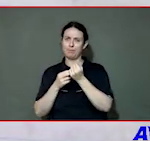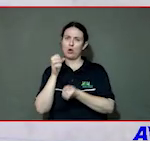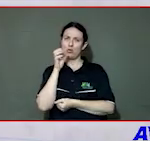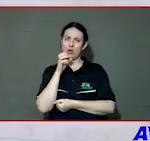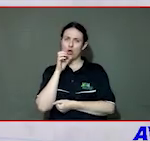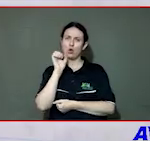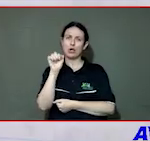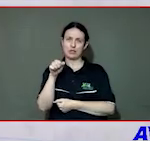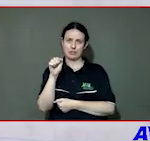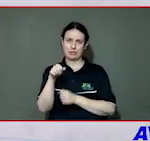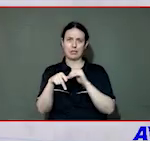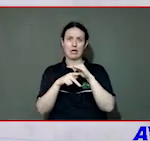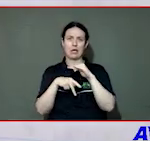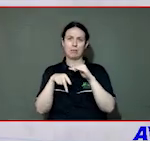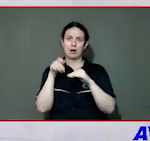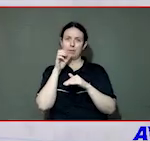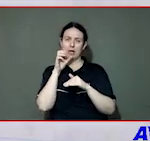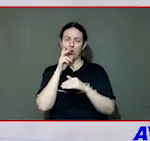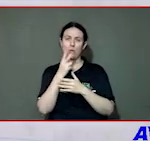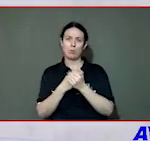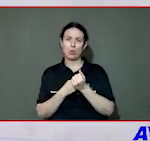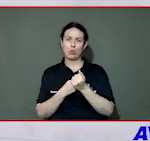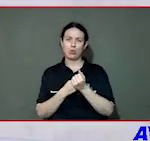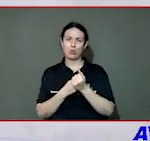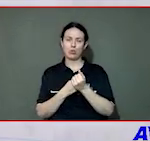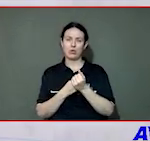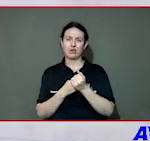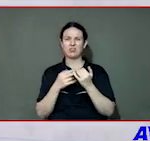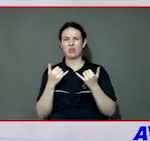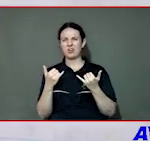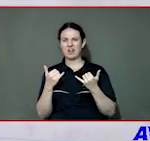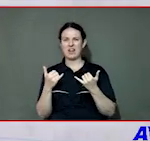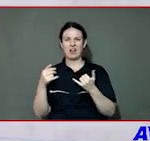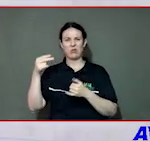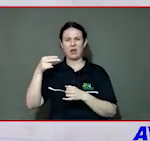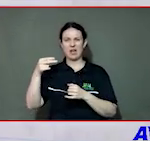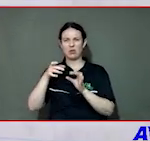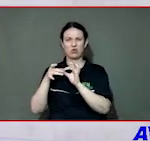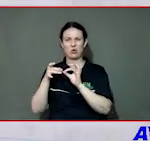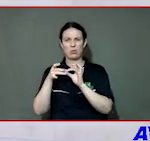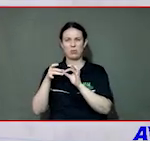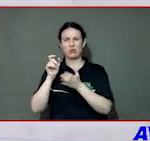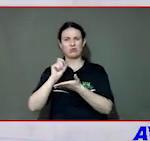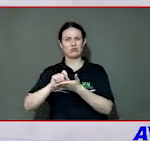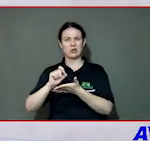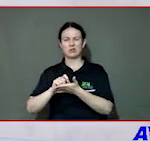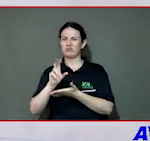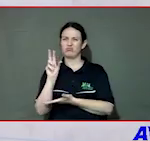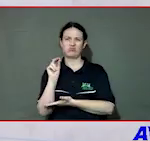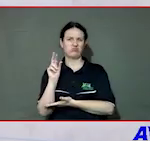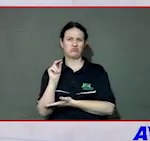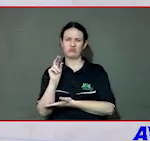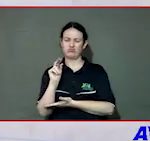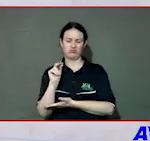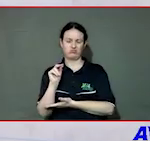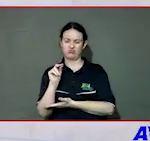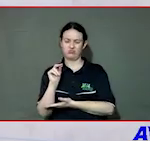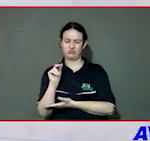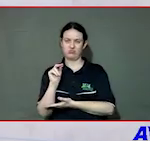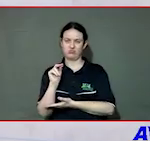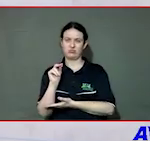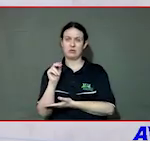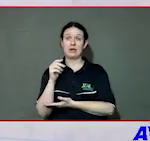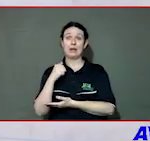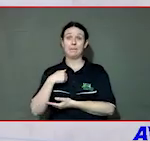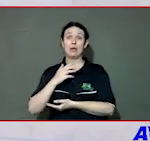both primary alcohols, so I can't write anything about hydrogen bonds because that's not what makes them different. So I want